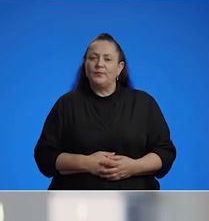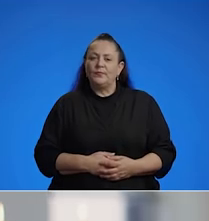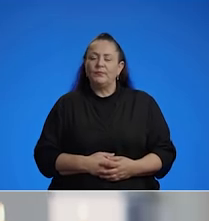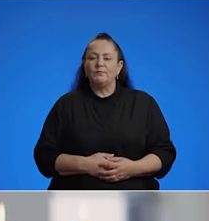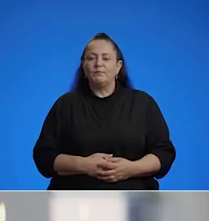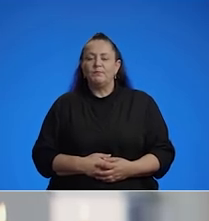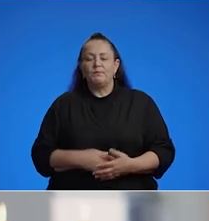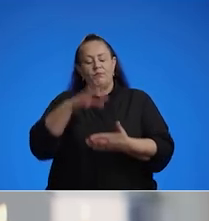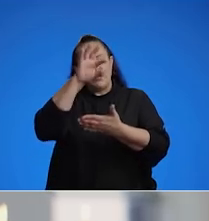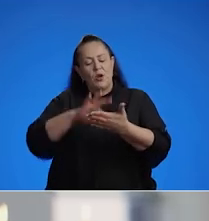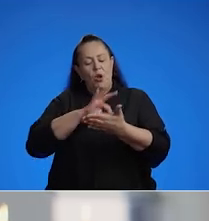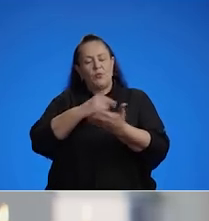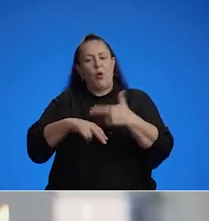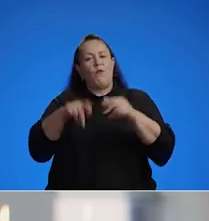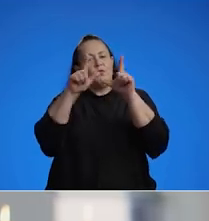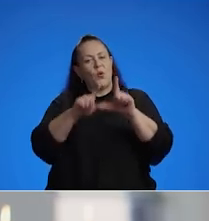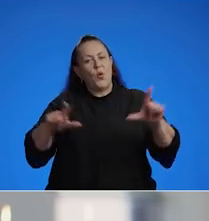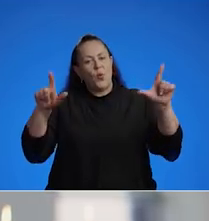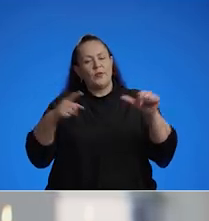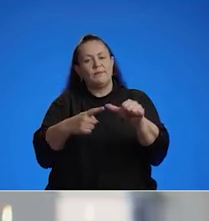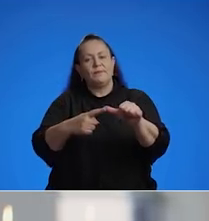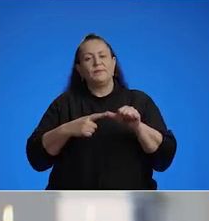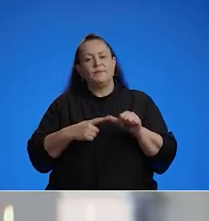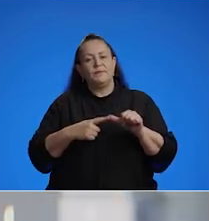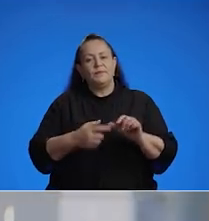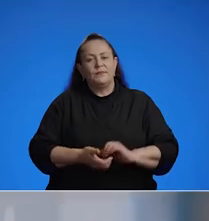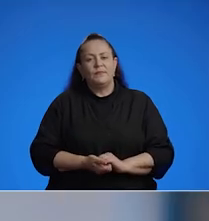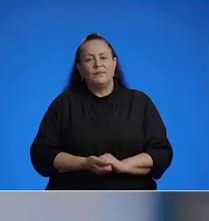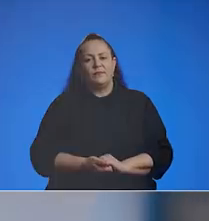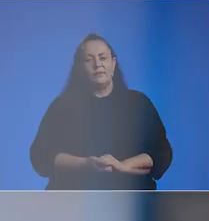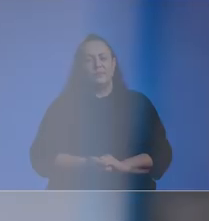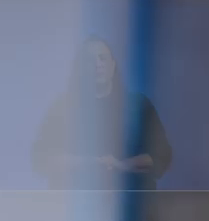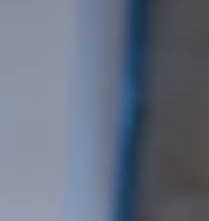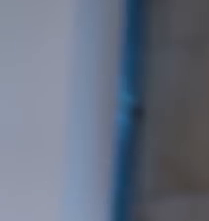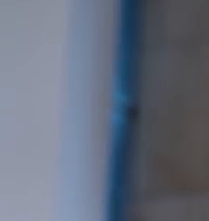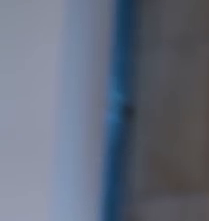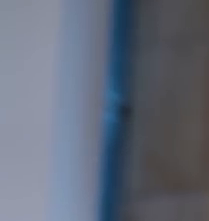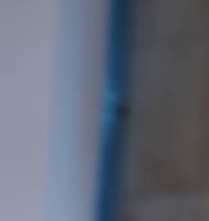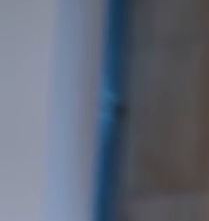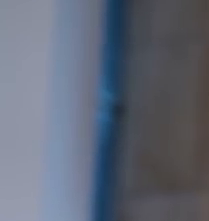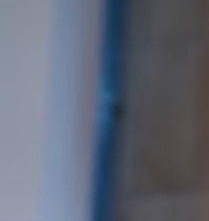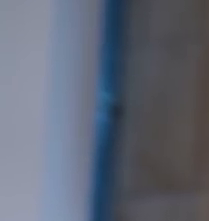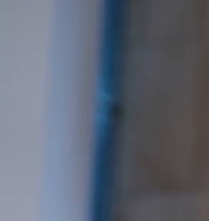This is the Gospel of the Lord. Praise to you, Lord Jesus Christ.